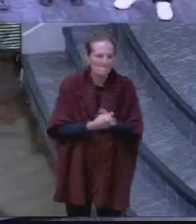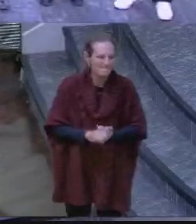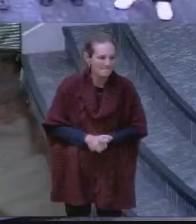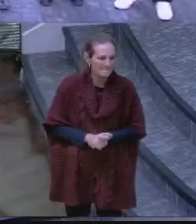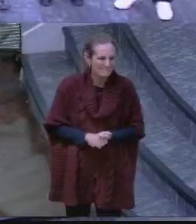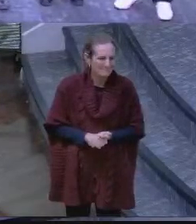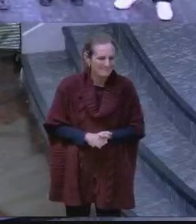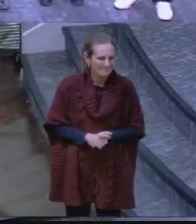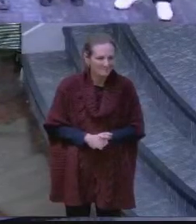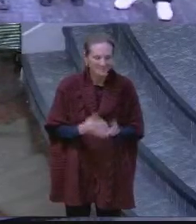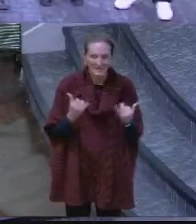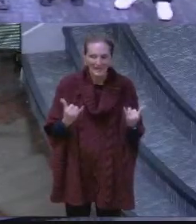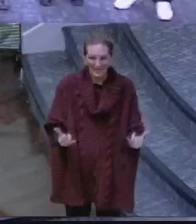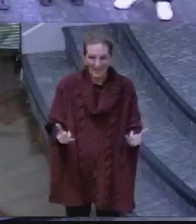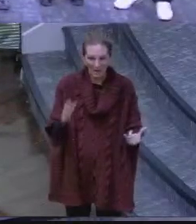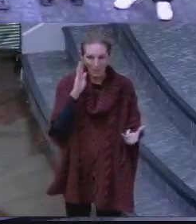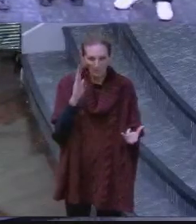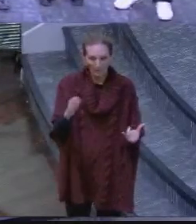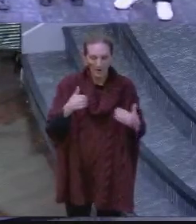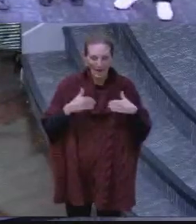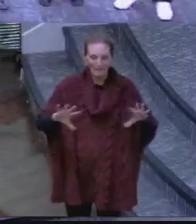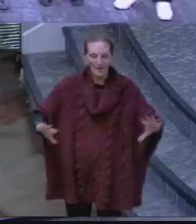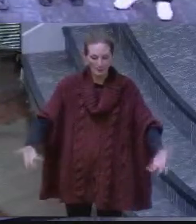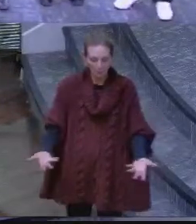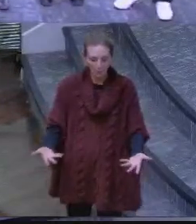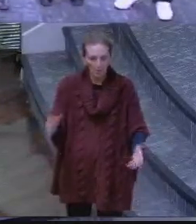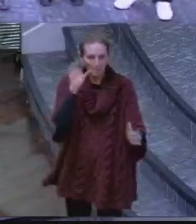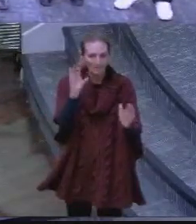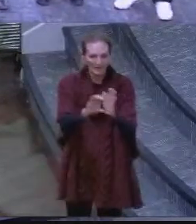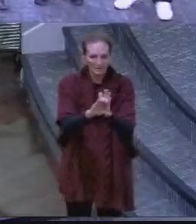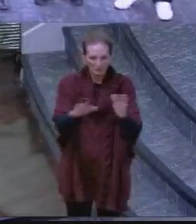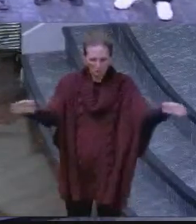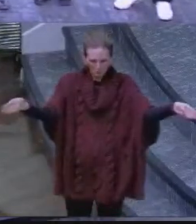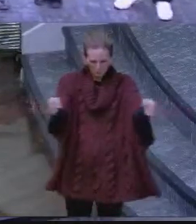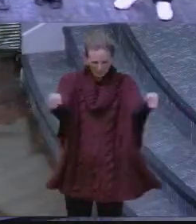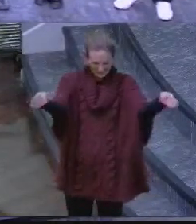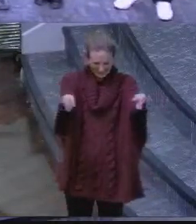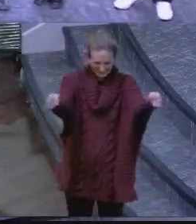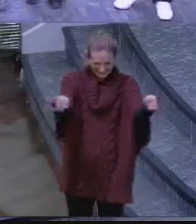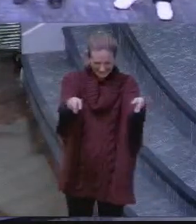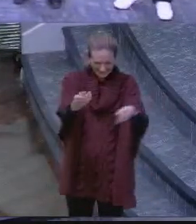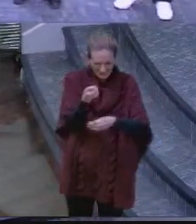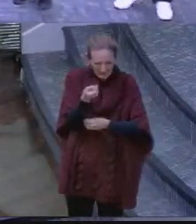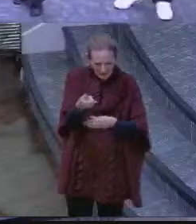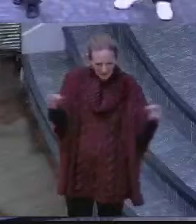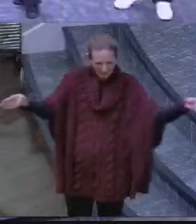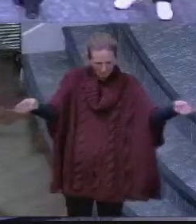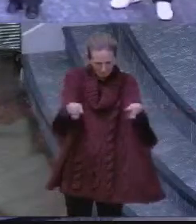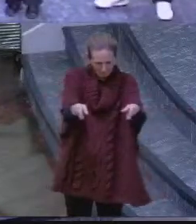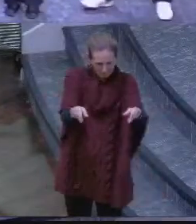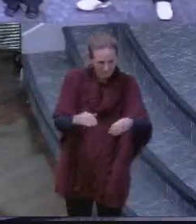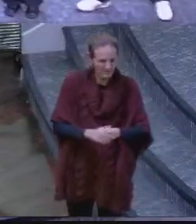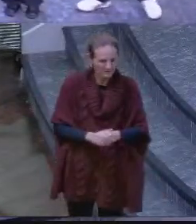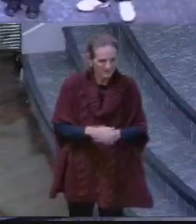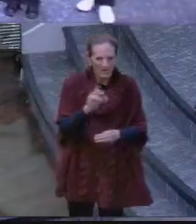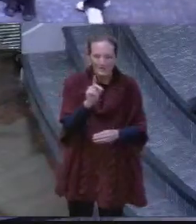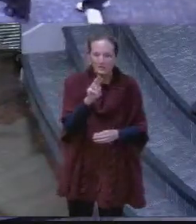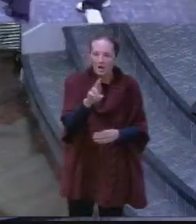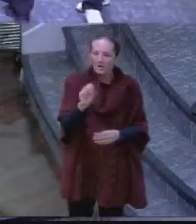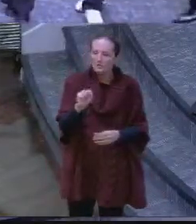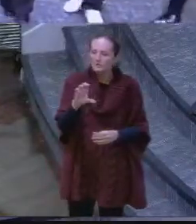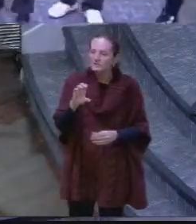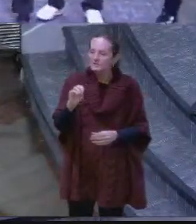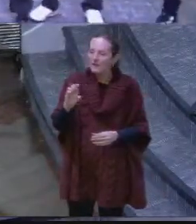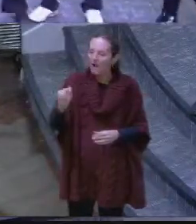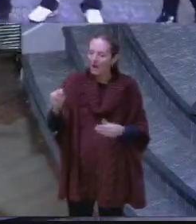Okay, now at this time we're going to take a group picture, so I'll ask you all to squeeze together just a little bit, and Dr. Scott, if you'll get on one end